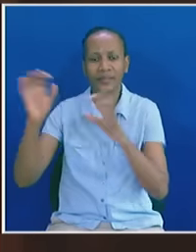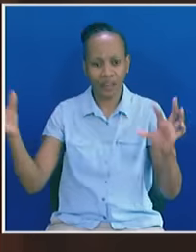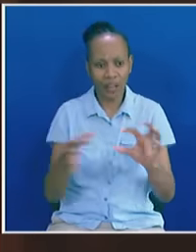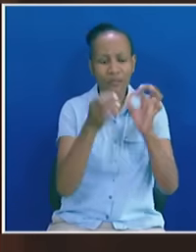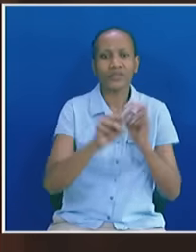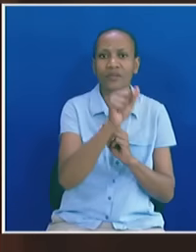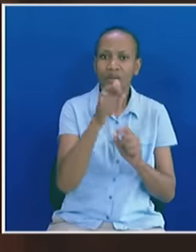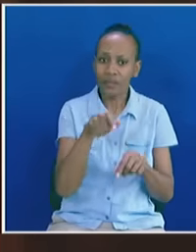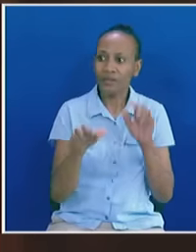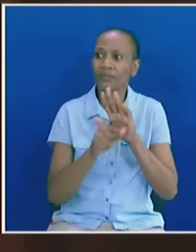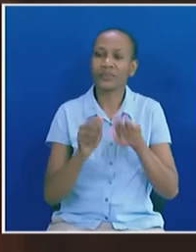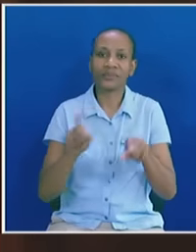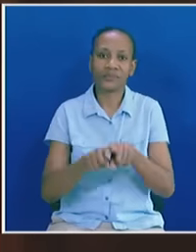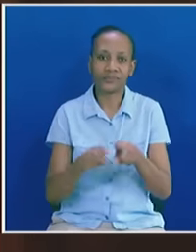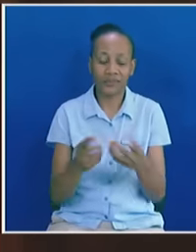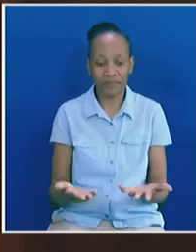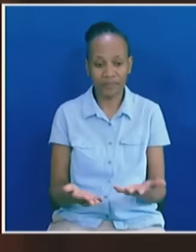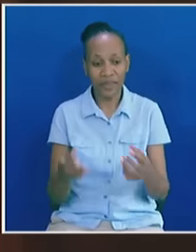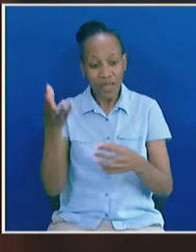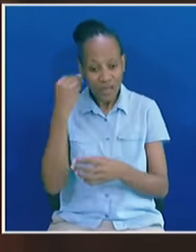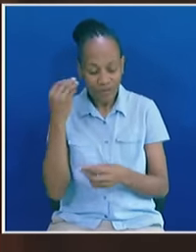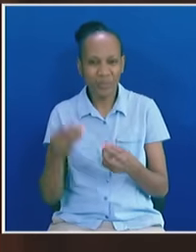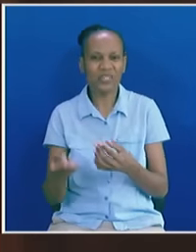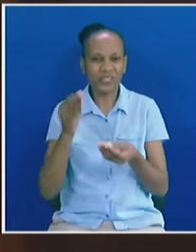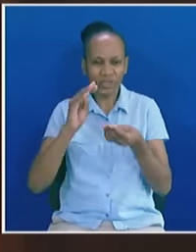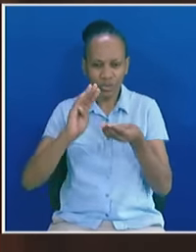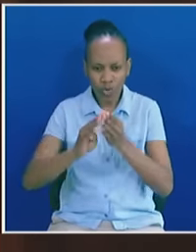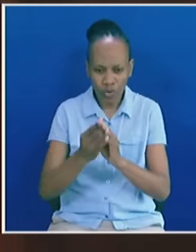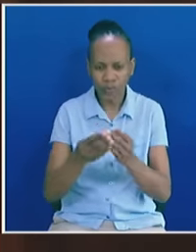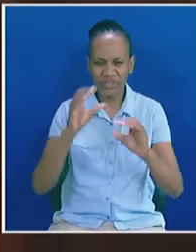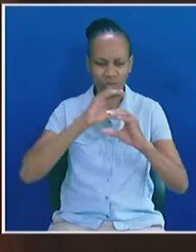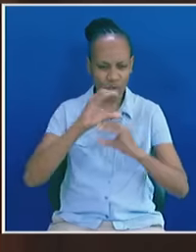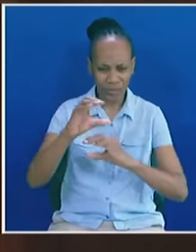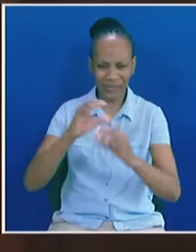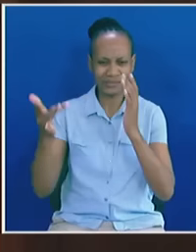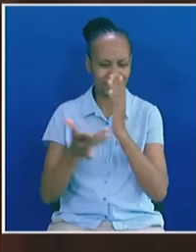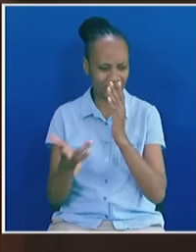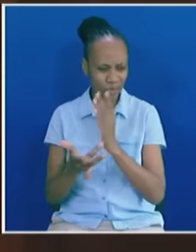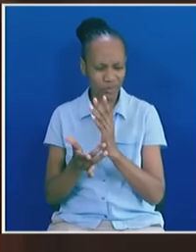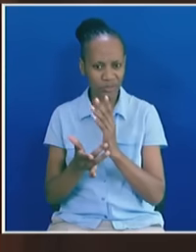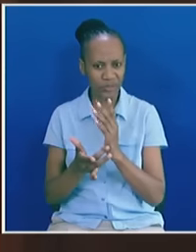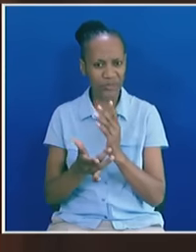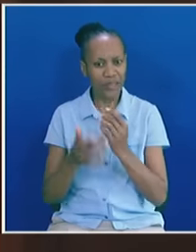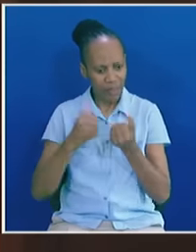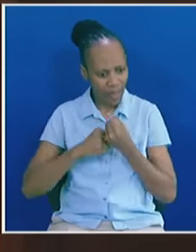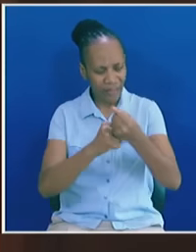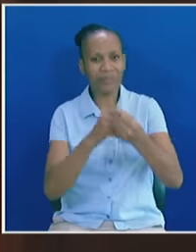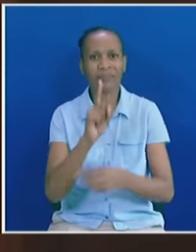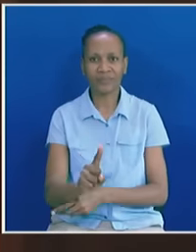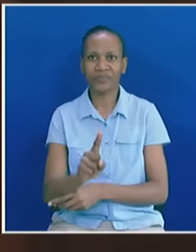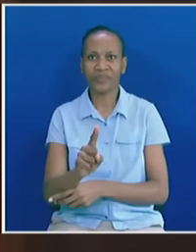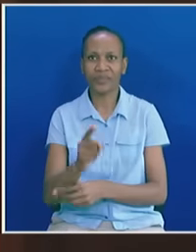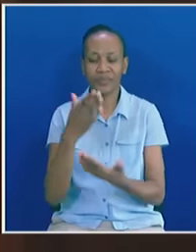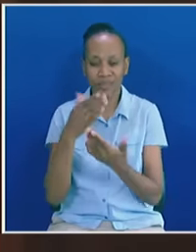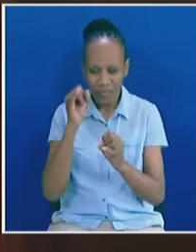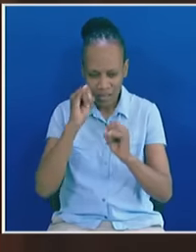the improvement of quality of our products, information and communication technology, it helps in the early detection of